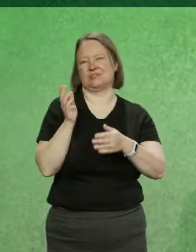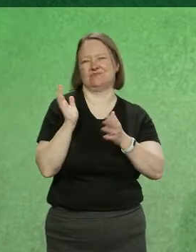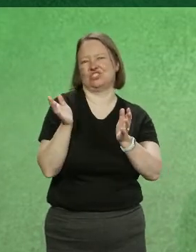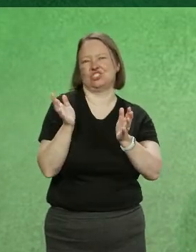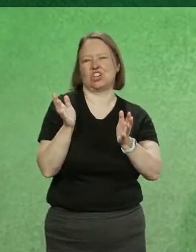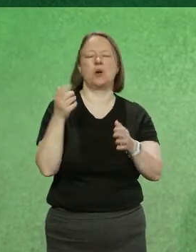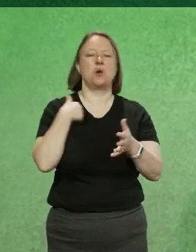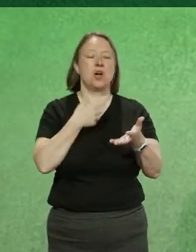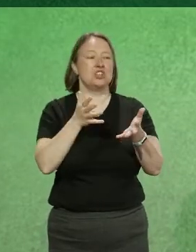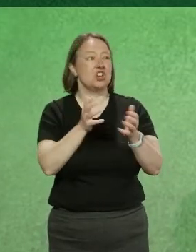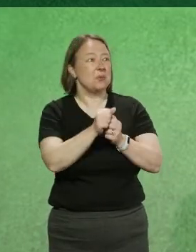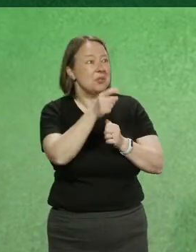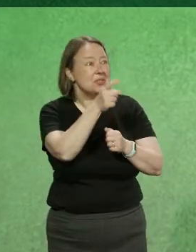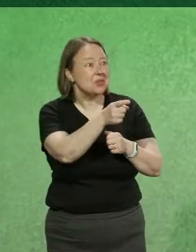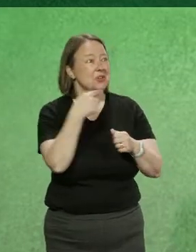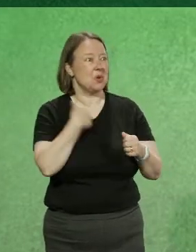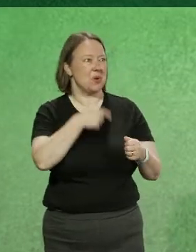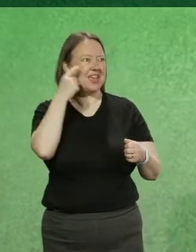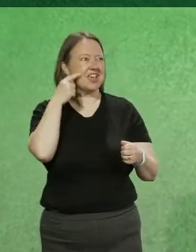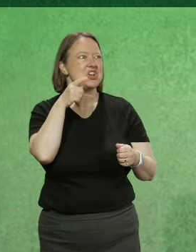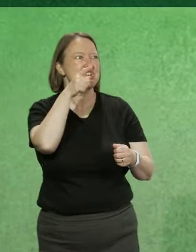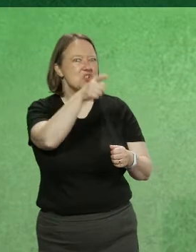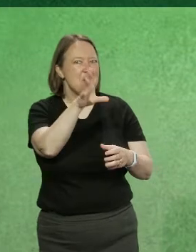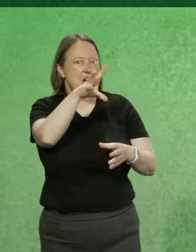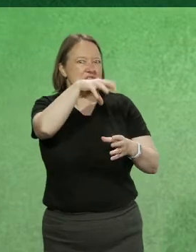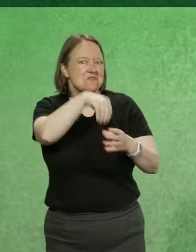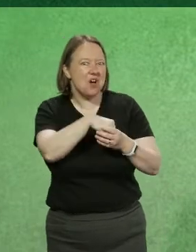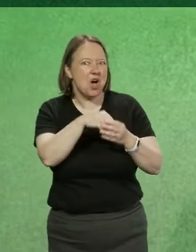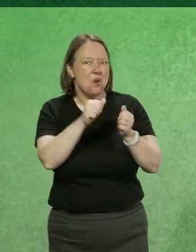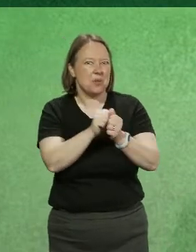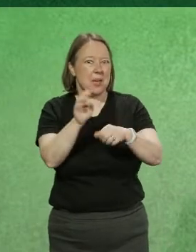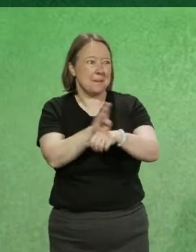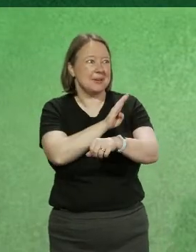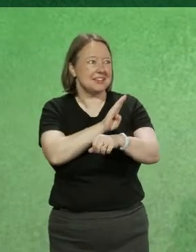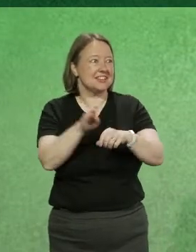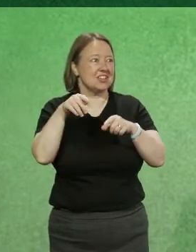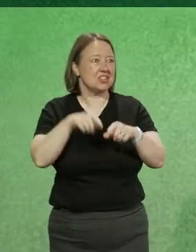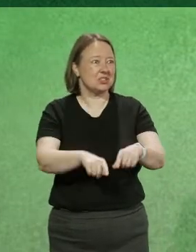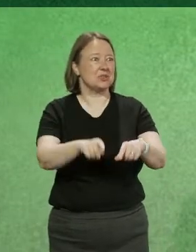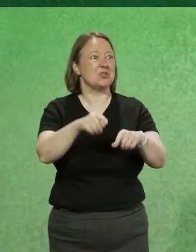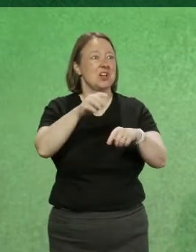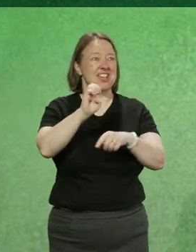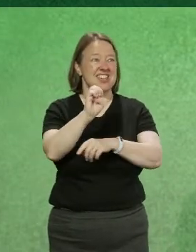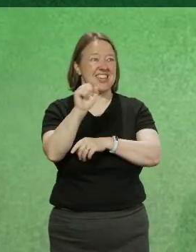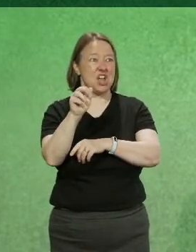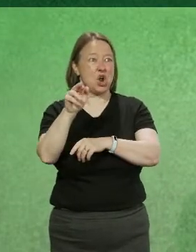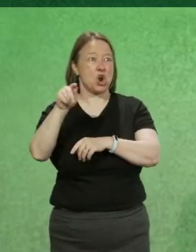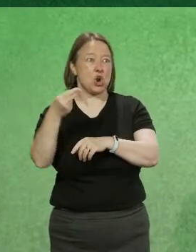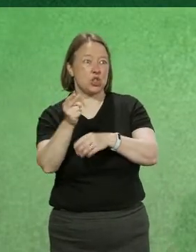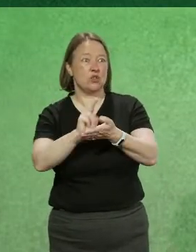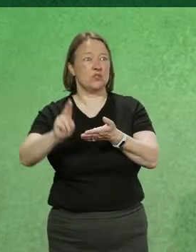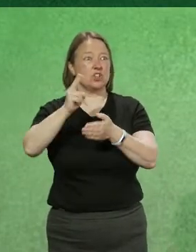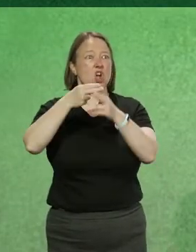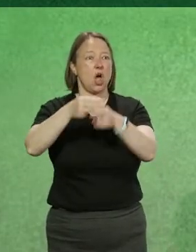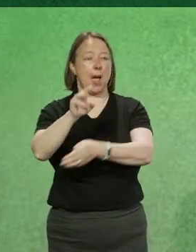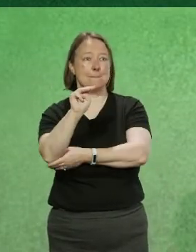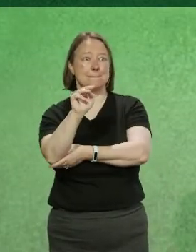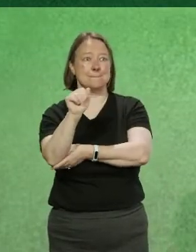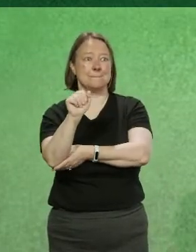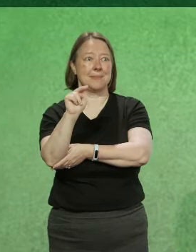want to chat with you. So we hear that you're involved in a business through Earth University called Menhei